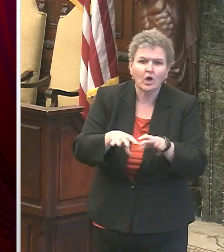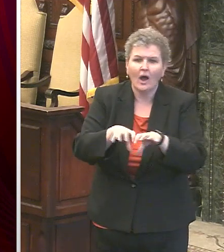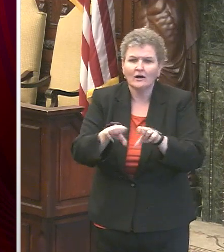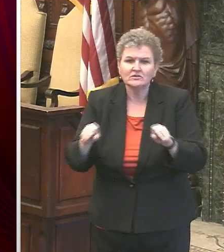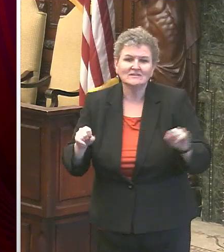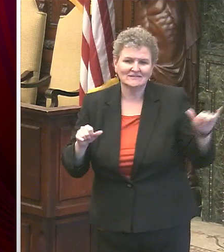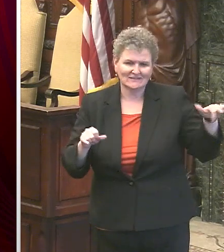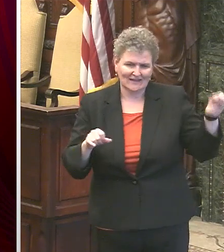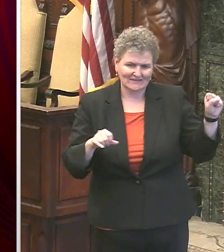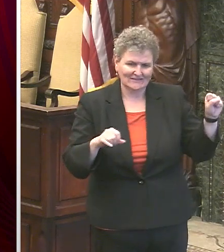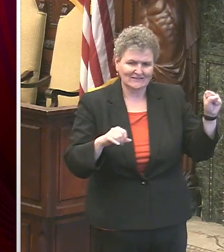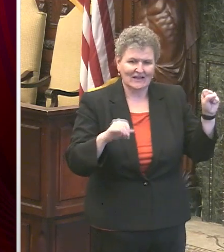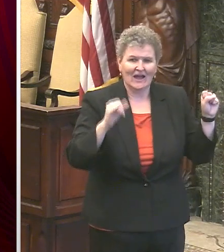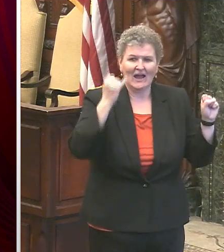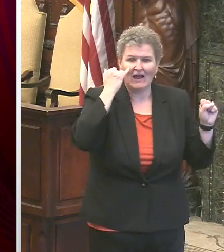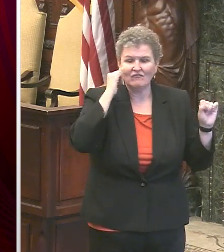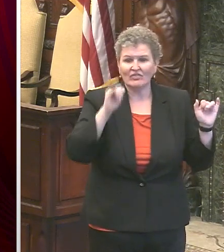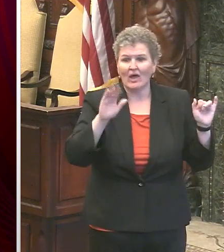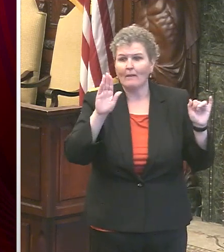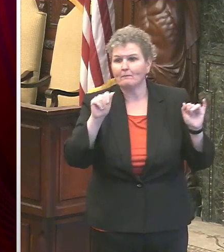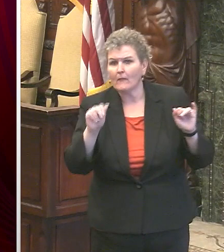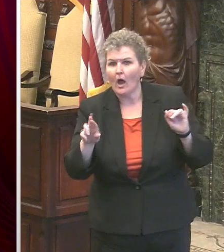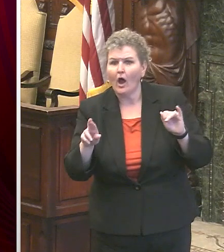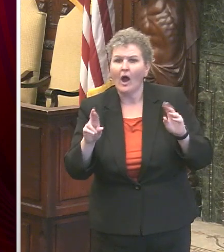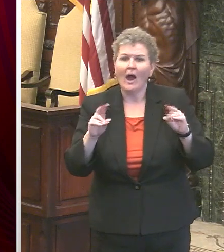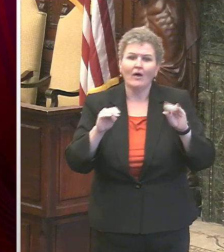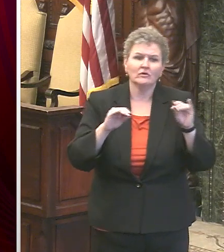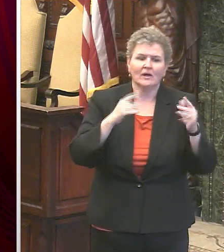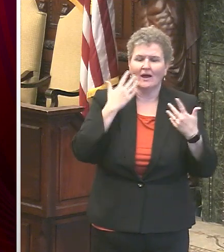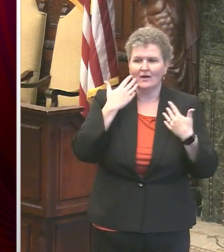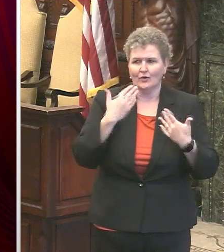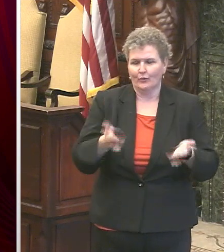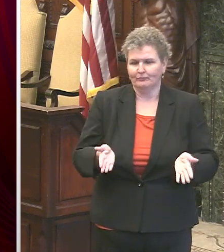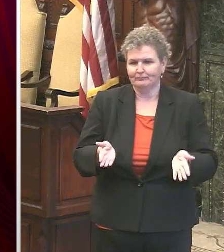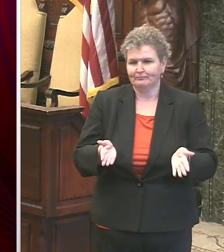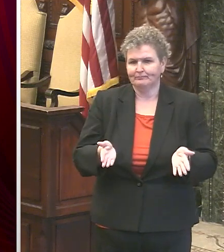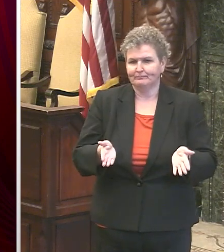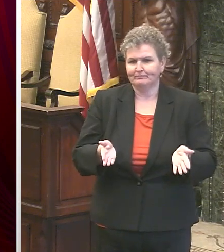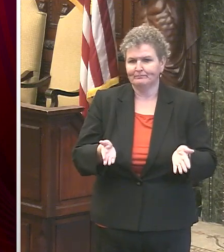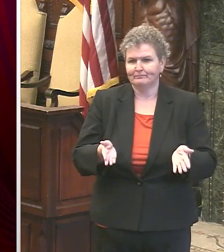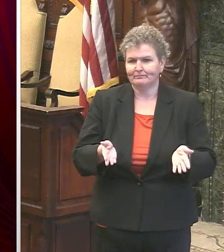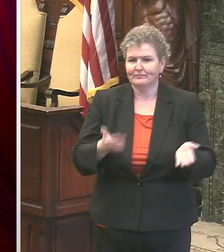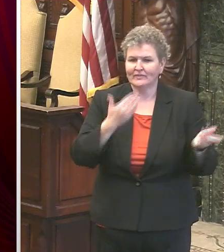And now whether you have to have a beer or the hot dog at the same time, I don't know. Okay. Thank you, guys.